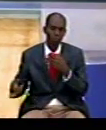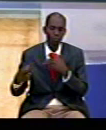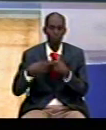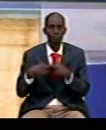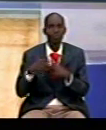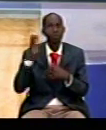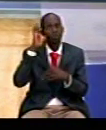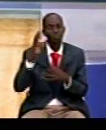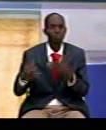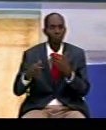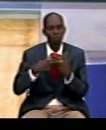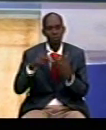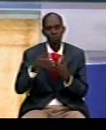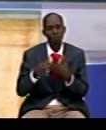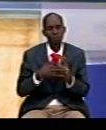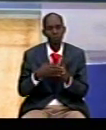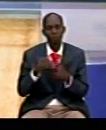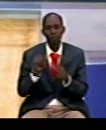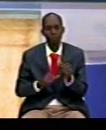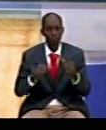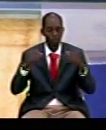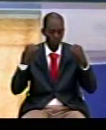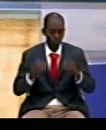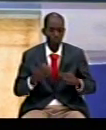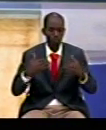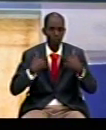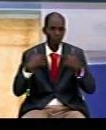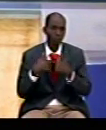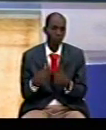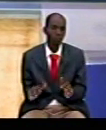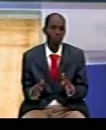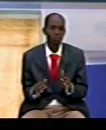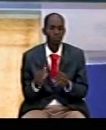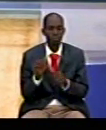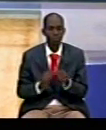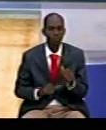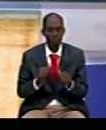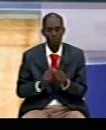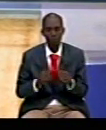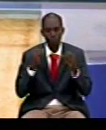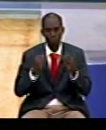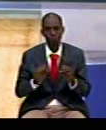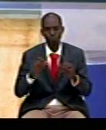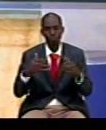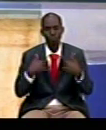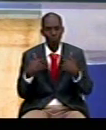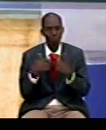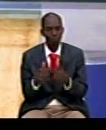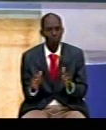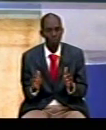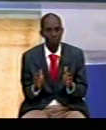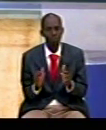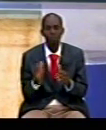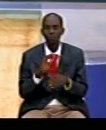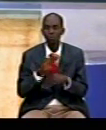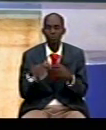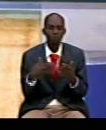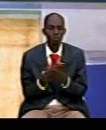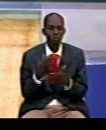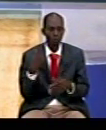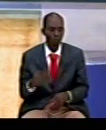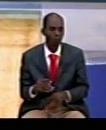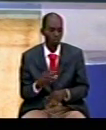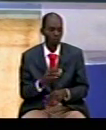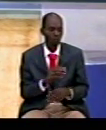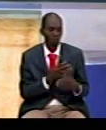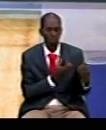tonight. Every strength you have lost, every virtue you have lost, all the courage you